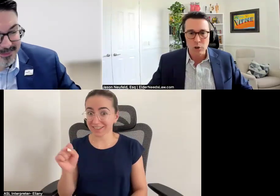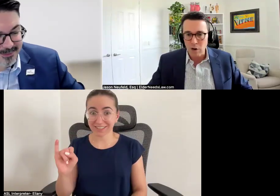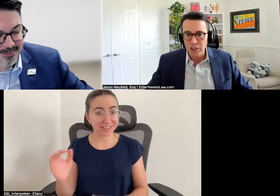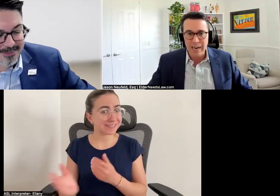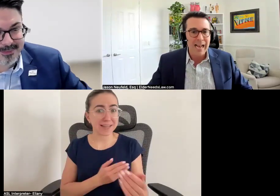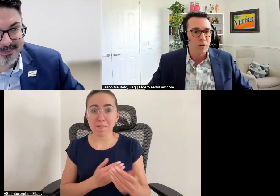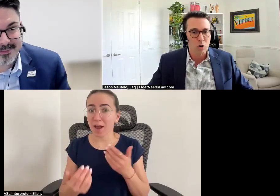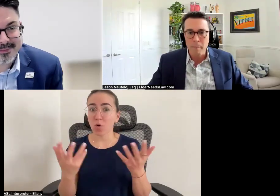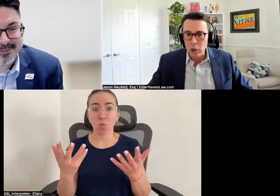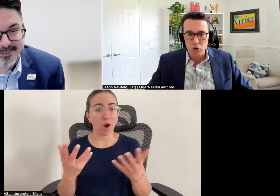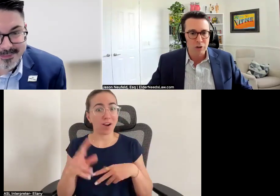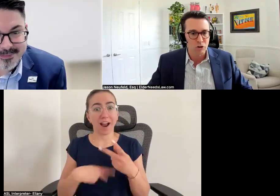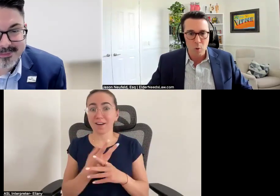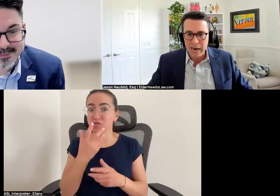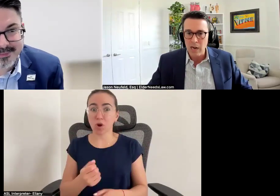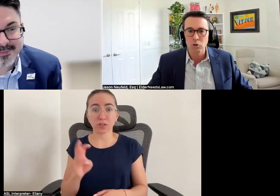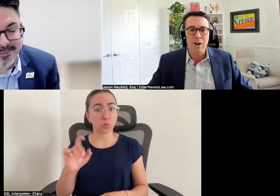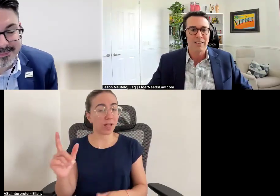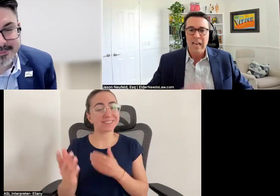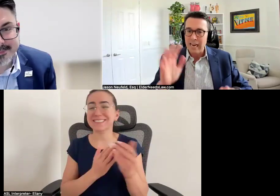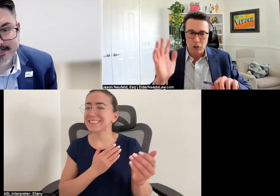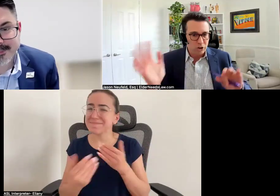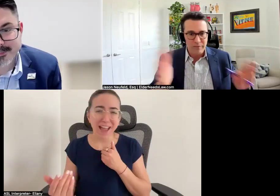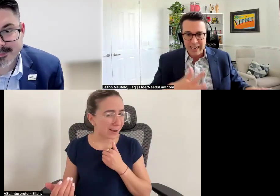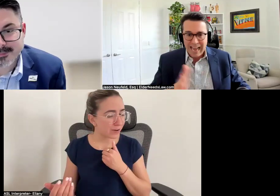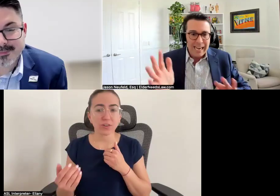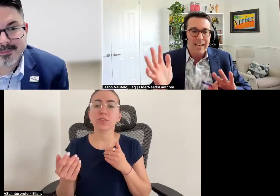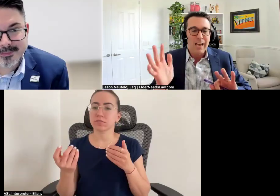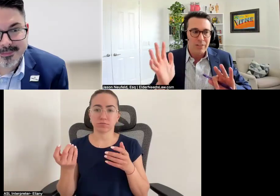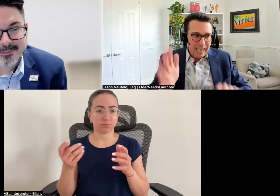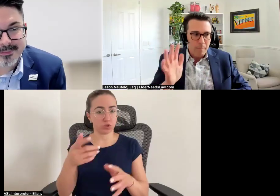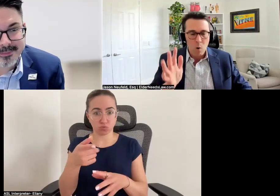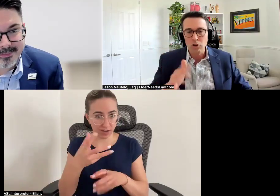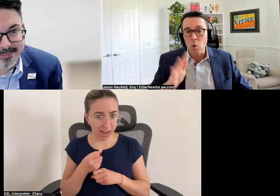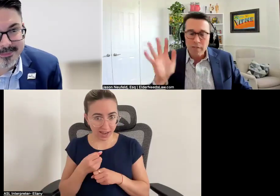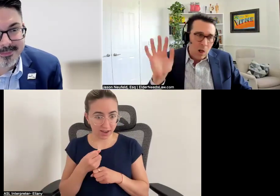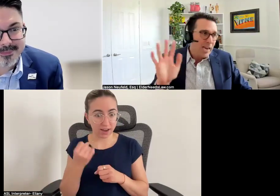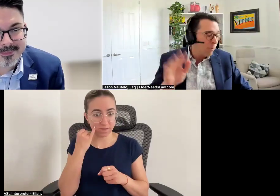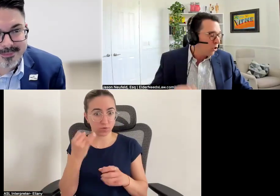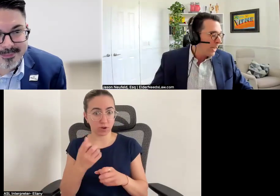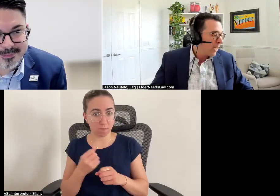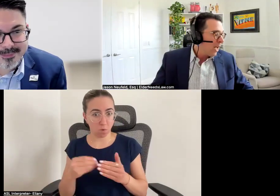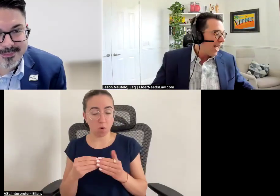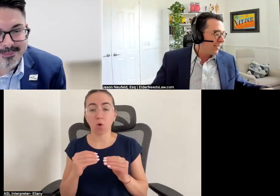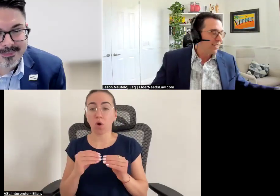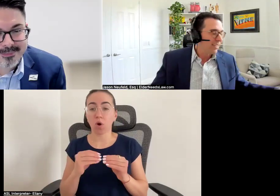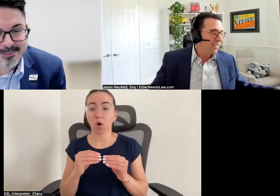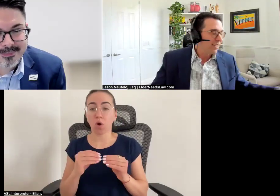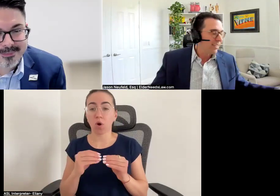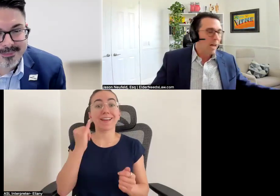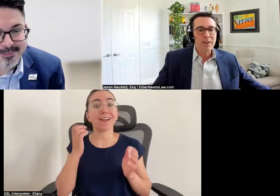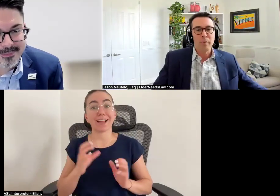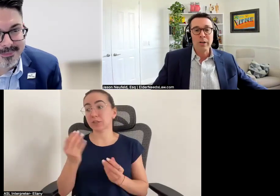what type of trust you have. There's no Miller trust. There's no income trust. It's just, if you get it, if you get more. So if a client comes to me and says, I'm